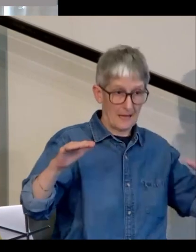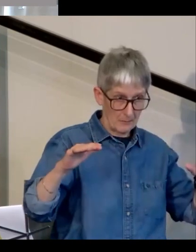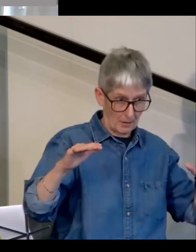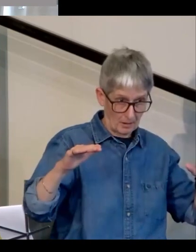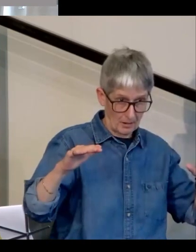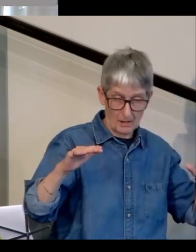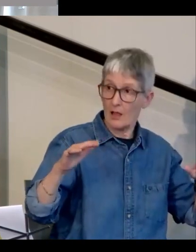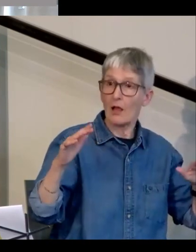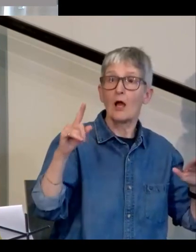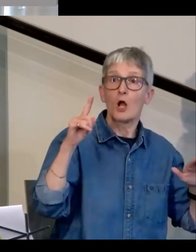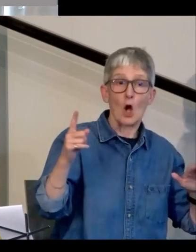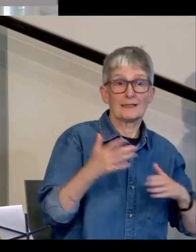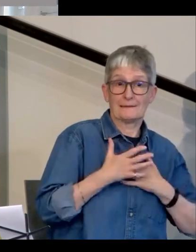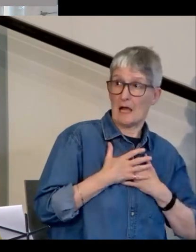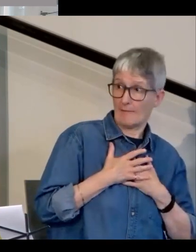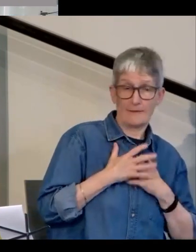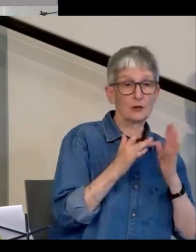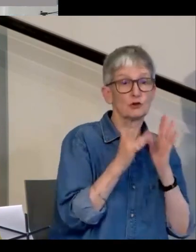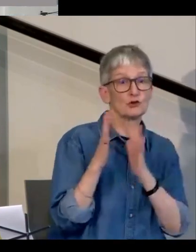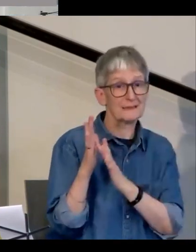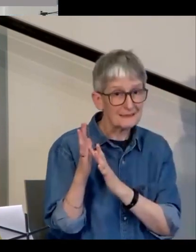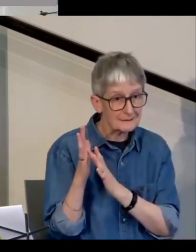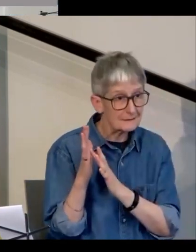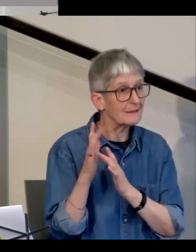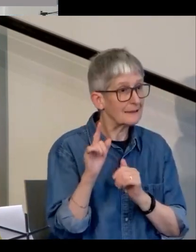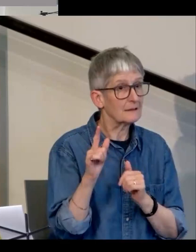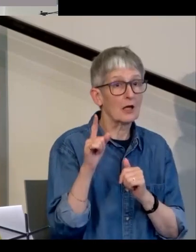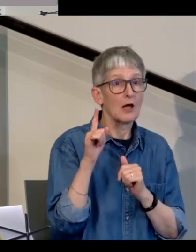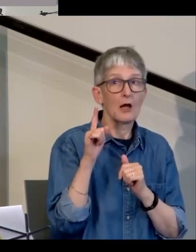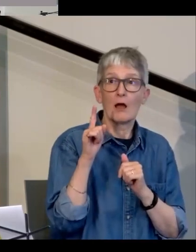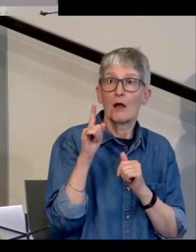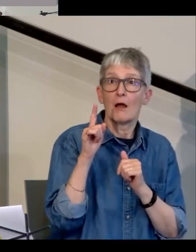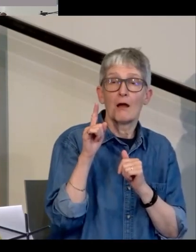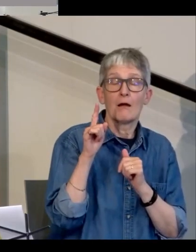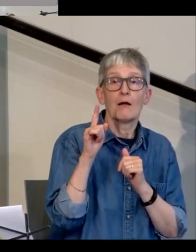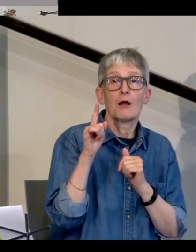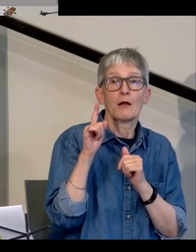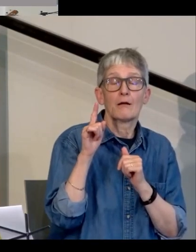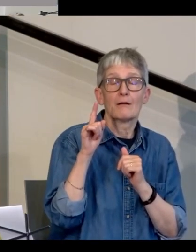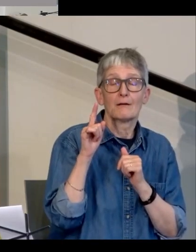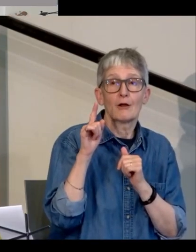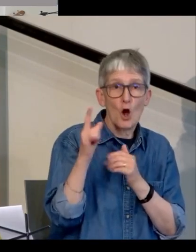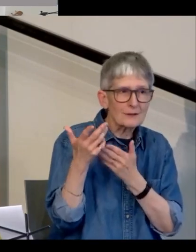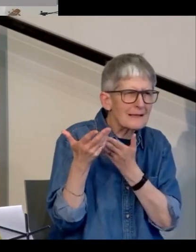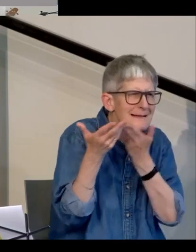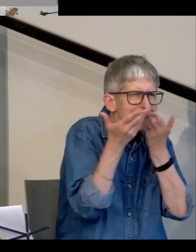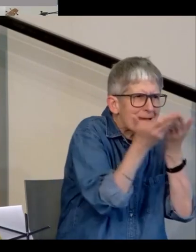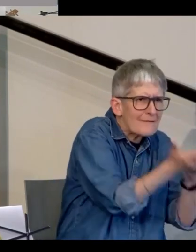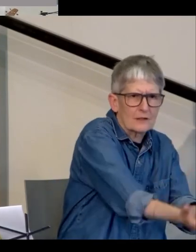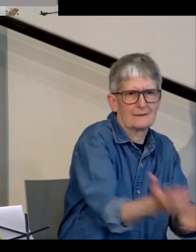love. And Jesus is God's lavish grace, his lavish